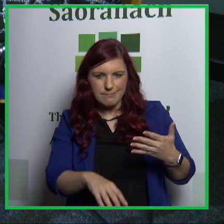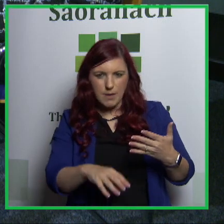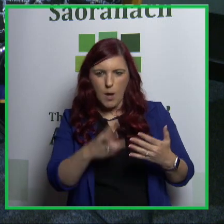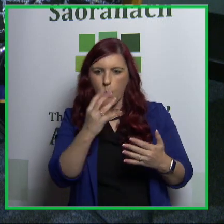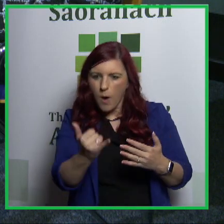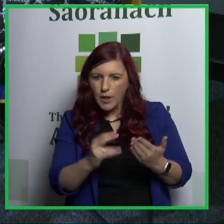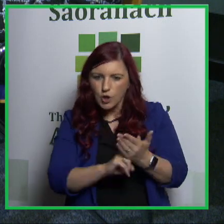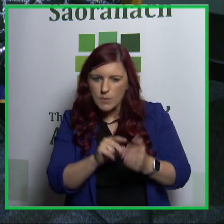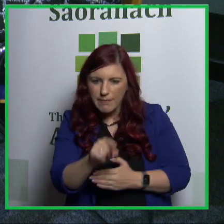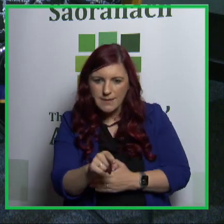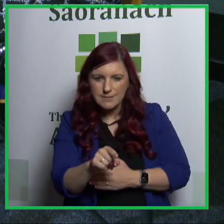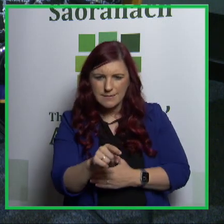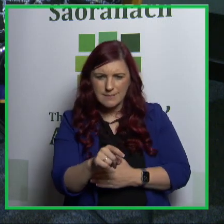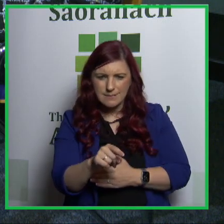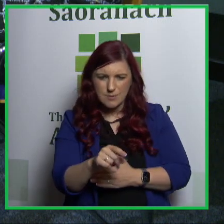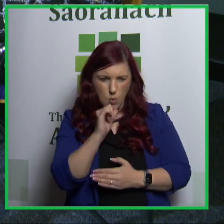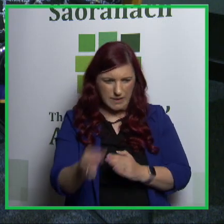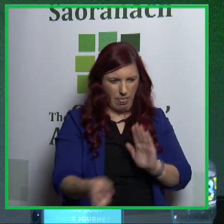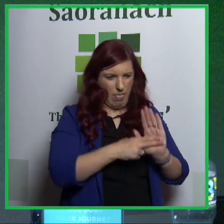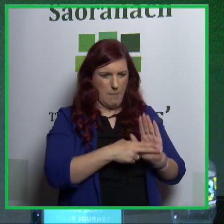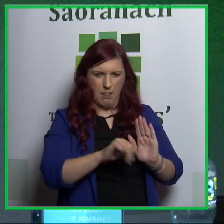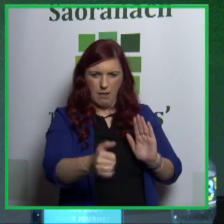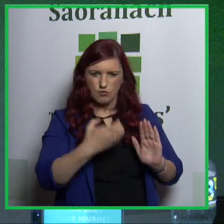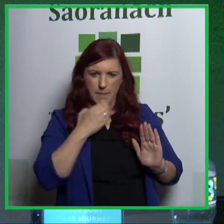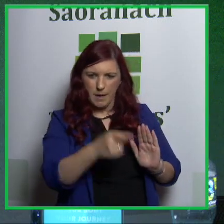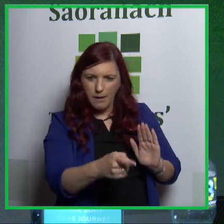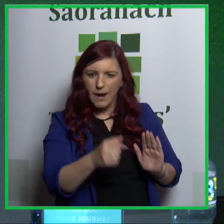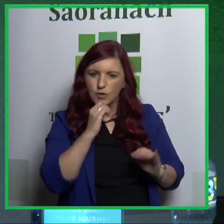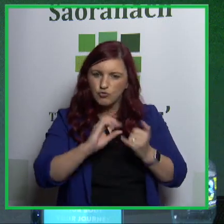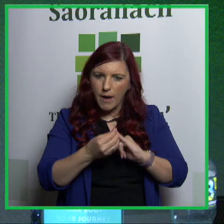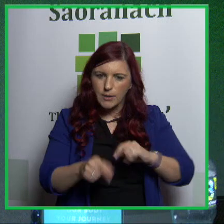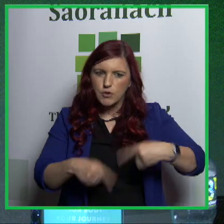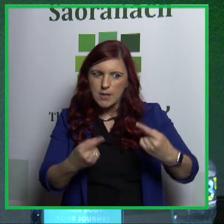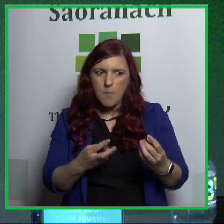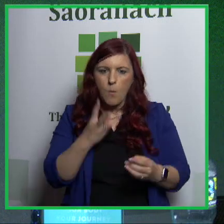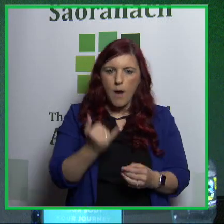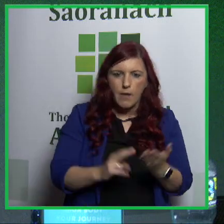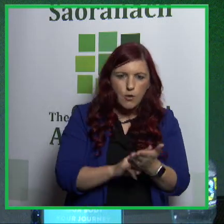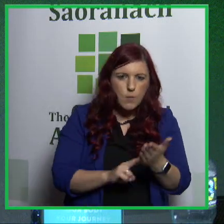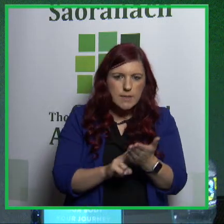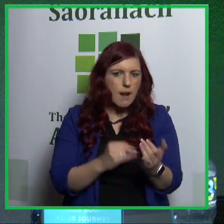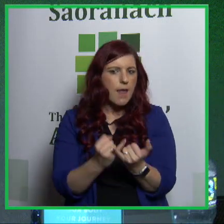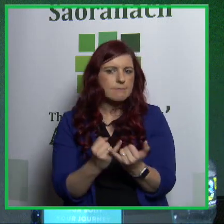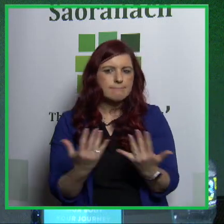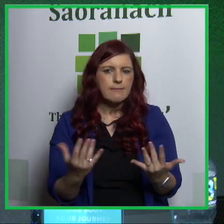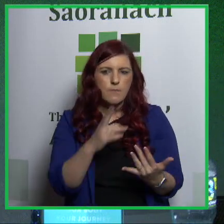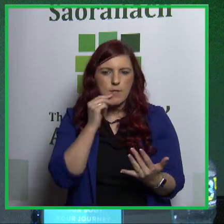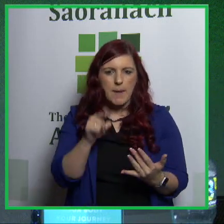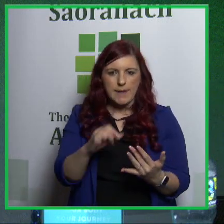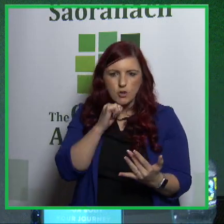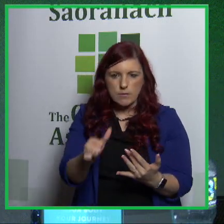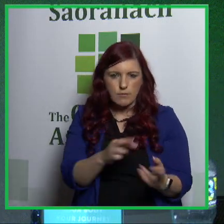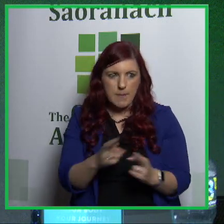he's taking it, that it doesn't need to be this way, you know. No one ever told me it doesn't have to be this